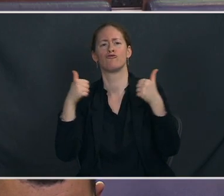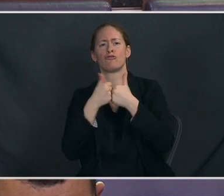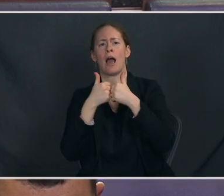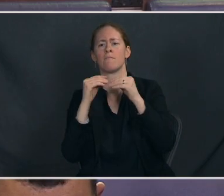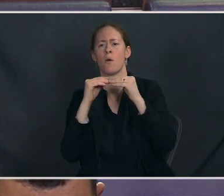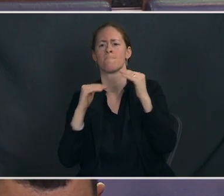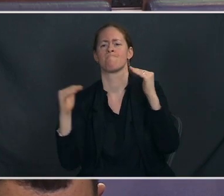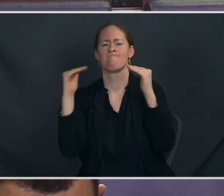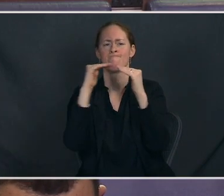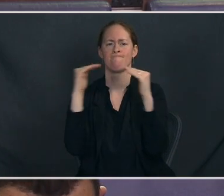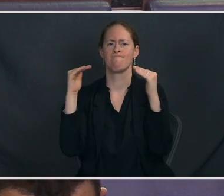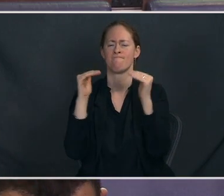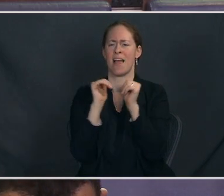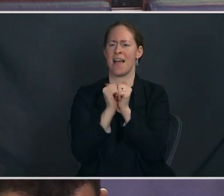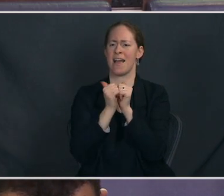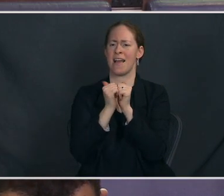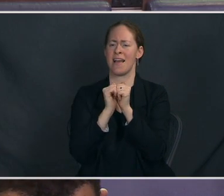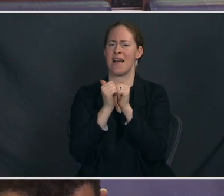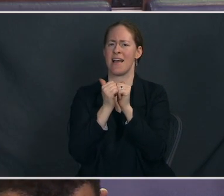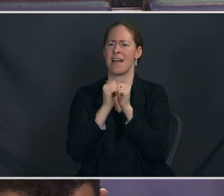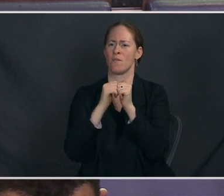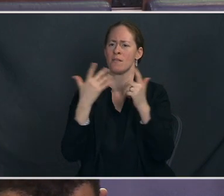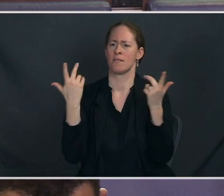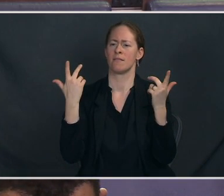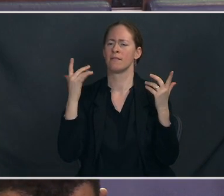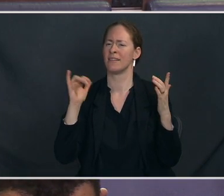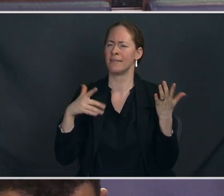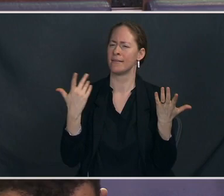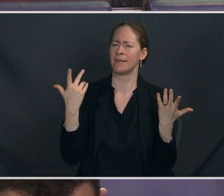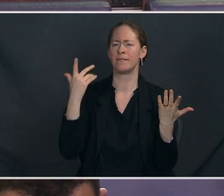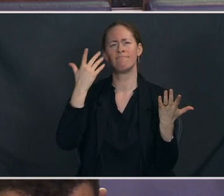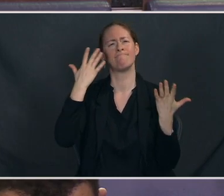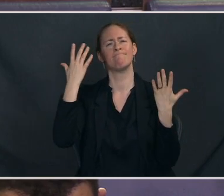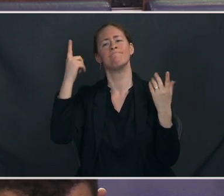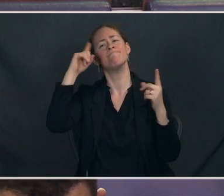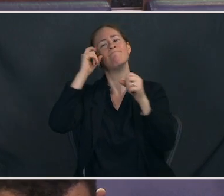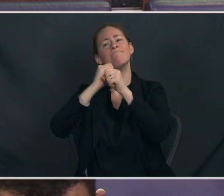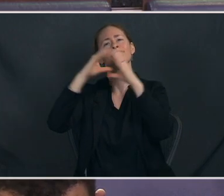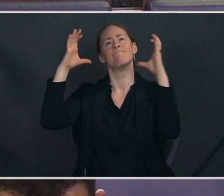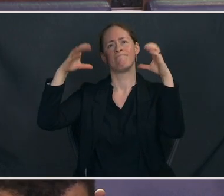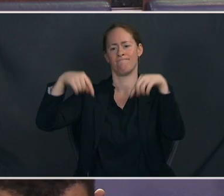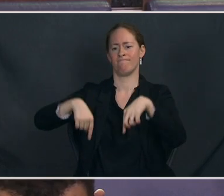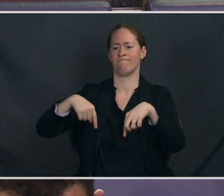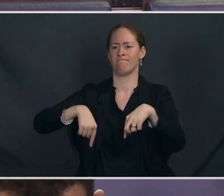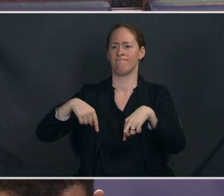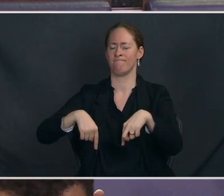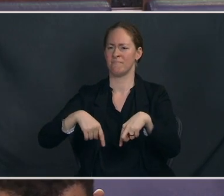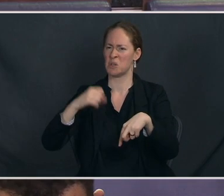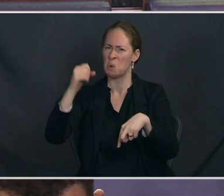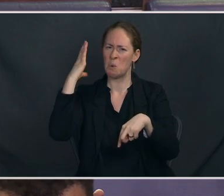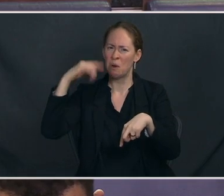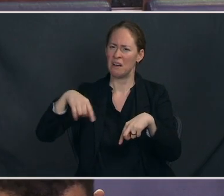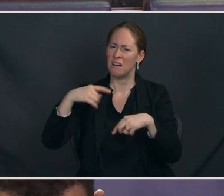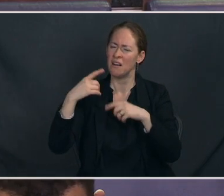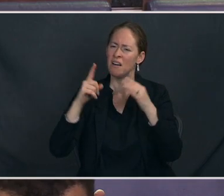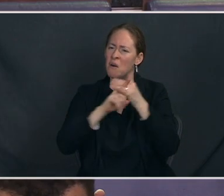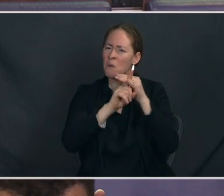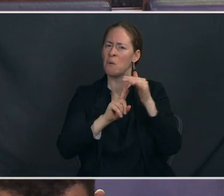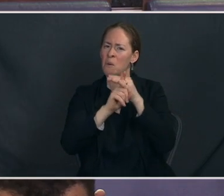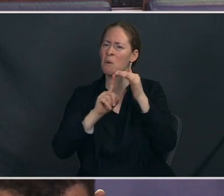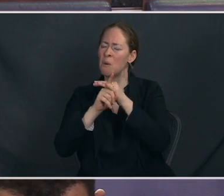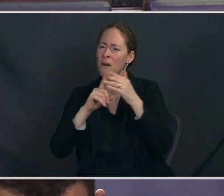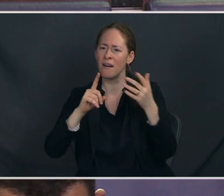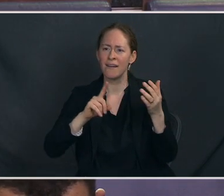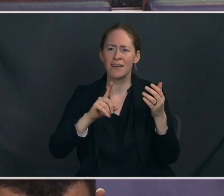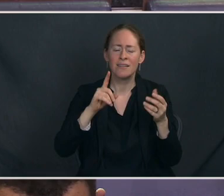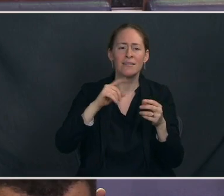especially when we think of all of the different ways that our country is dealing with it? I know these EOs are about housing and about criminal justice, but can you talk a